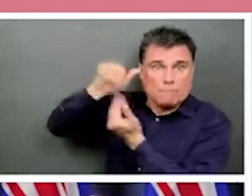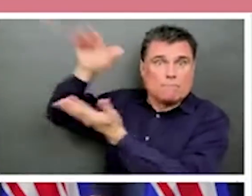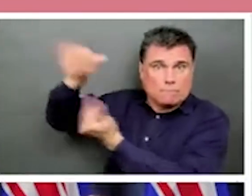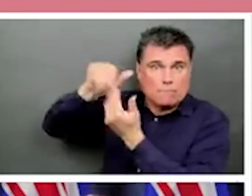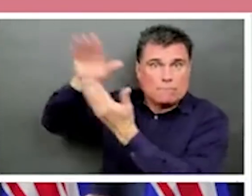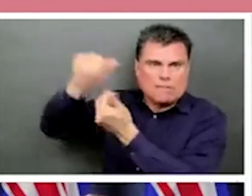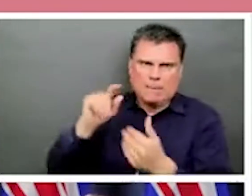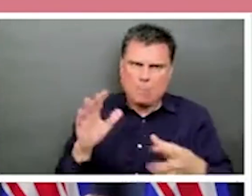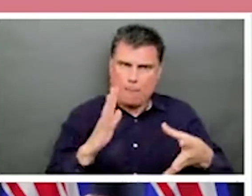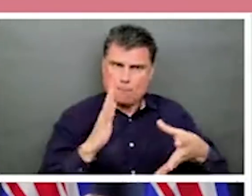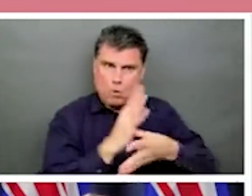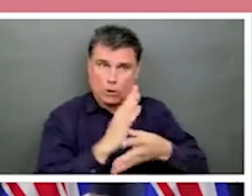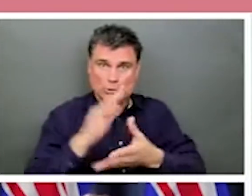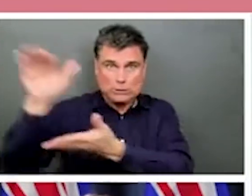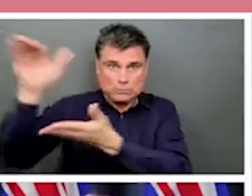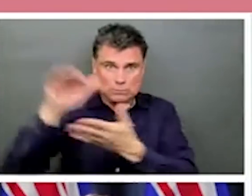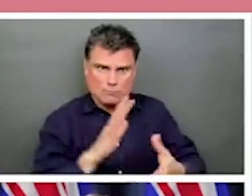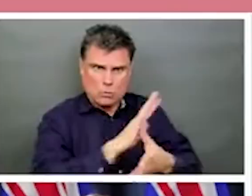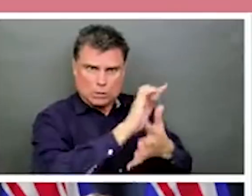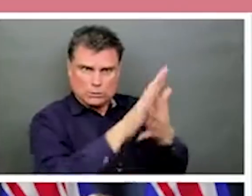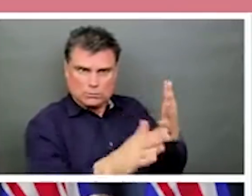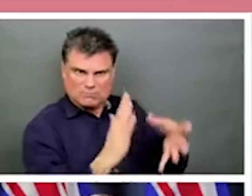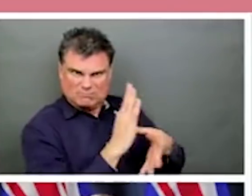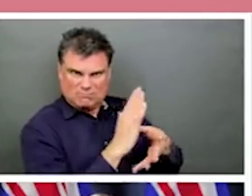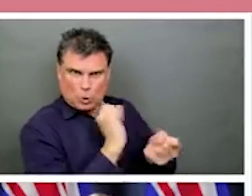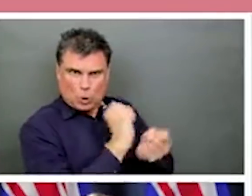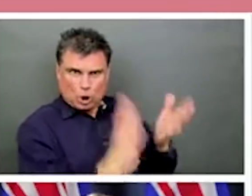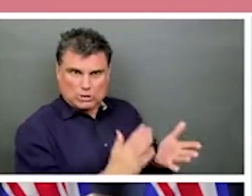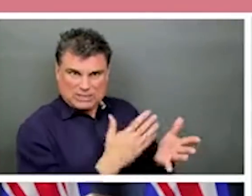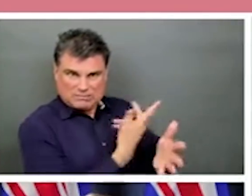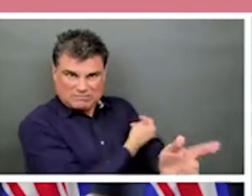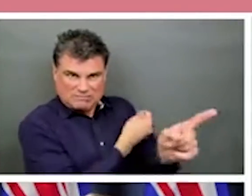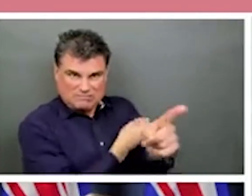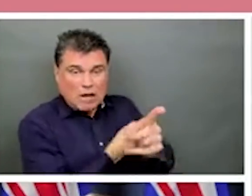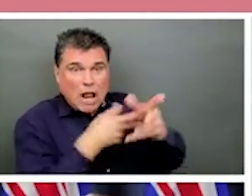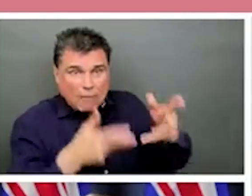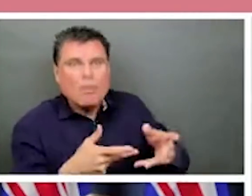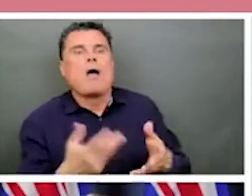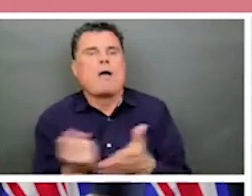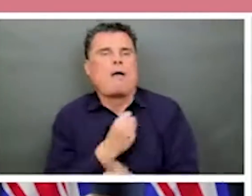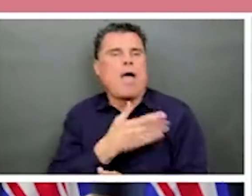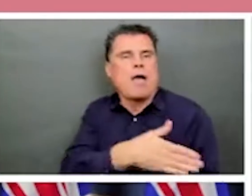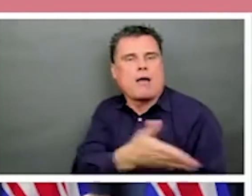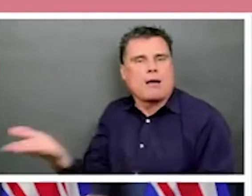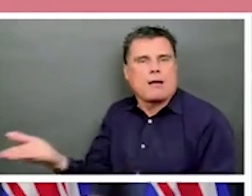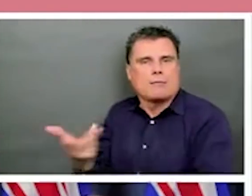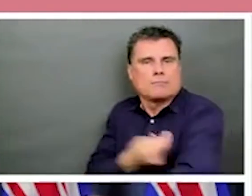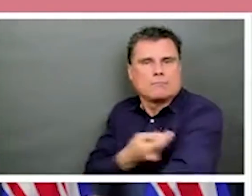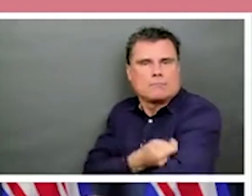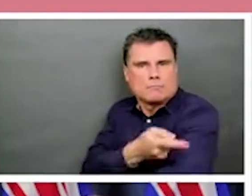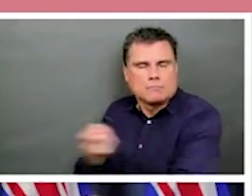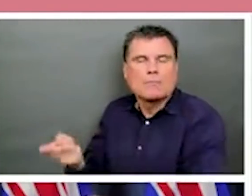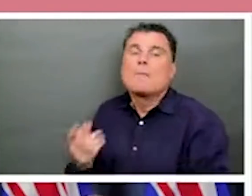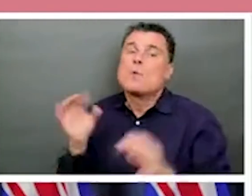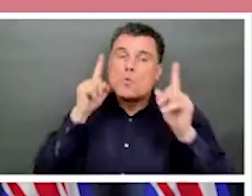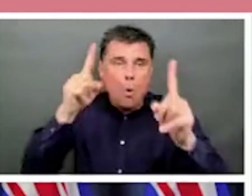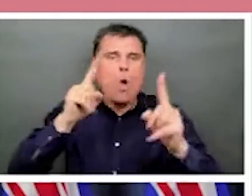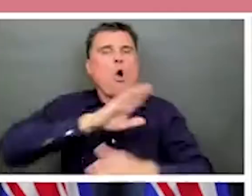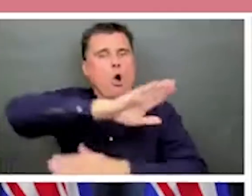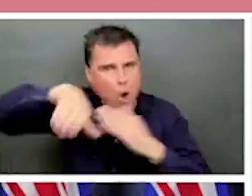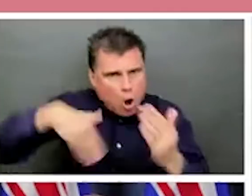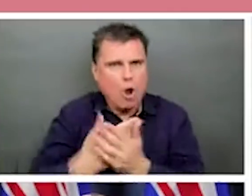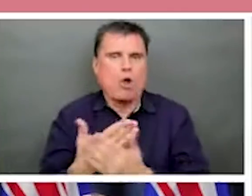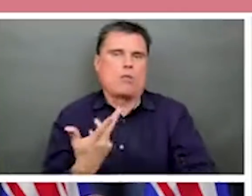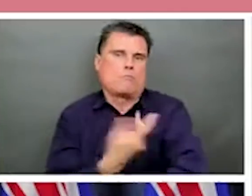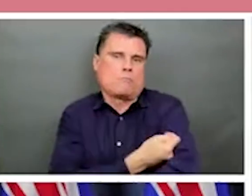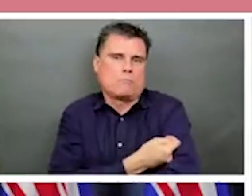who wants to be immunized over the age of every adult in British Columbia and in the coming months. And until